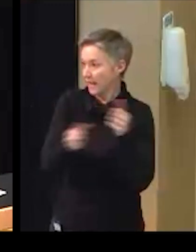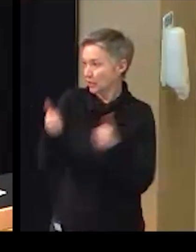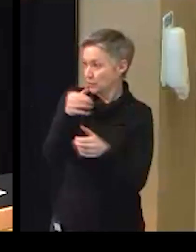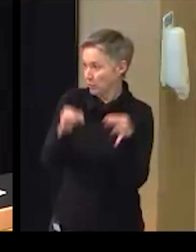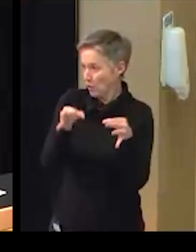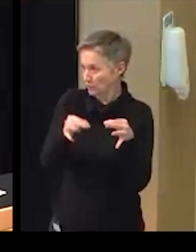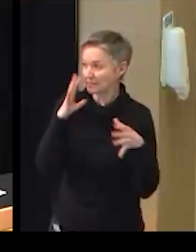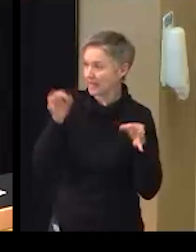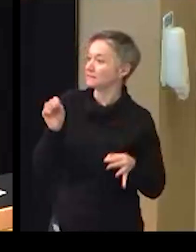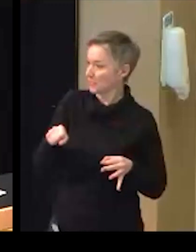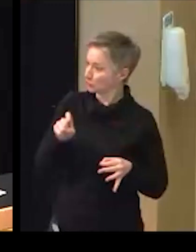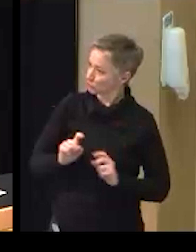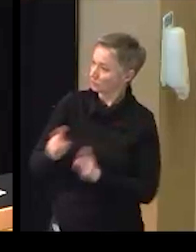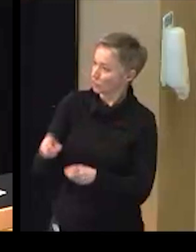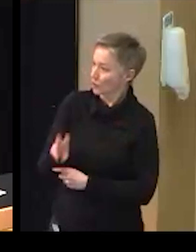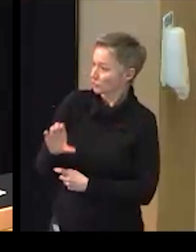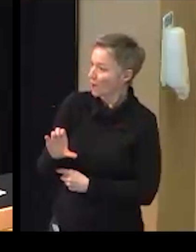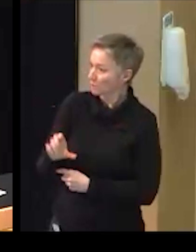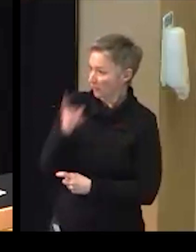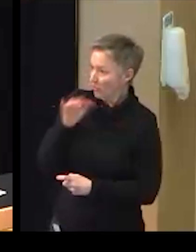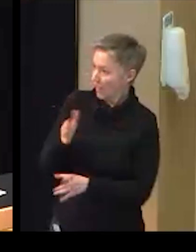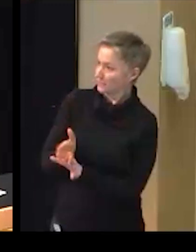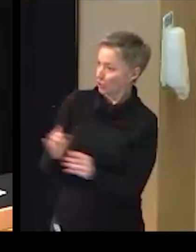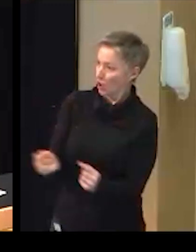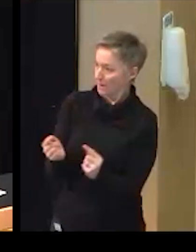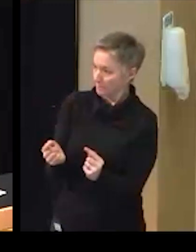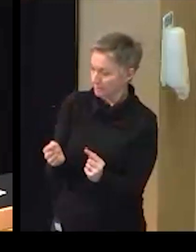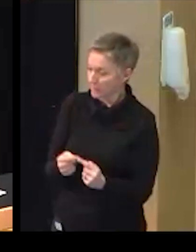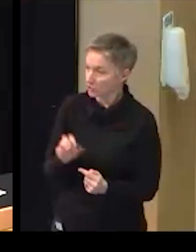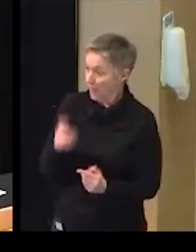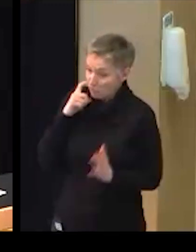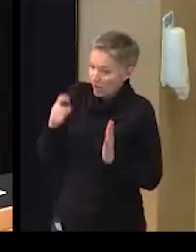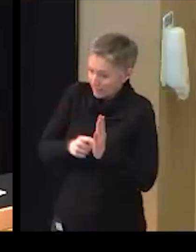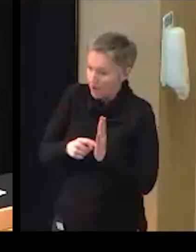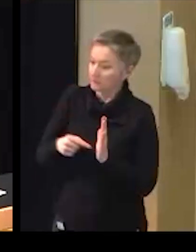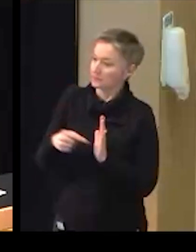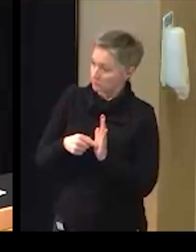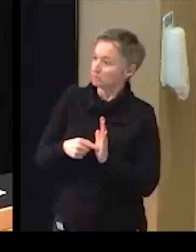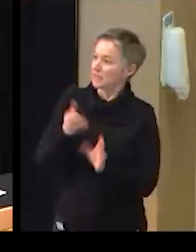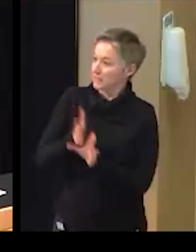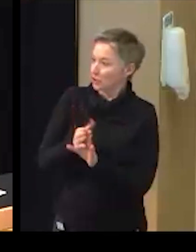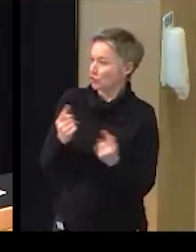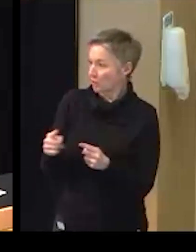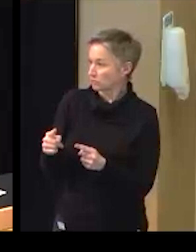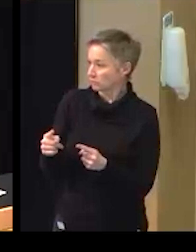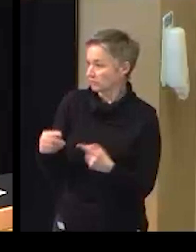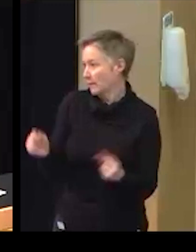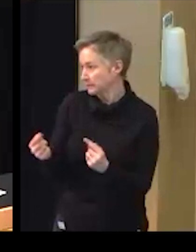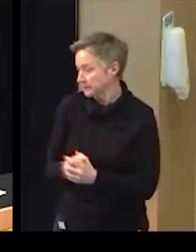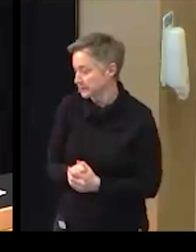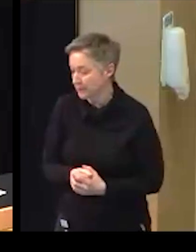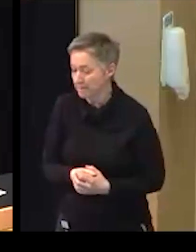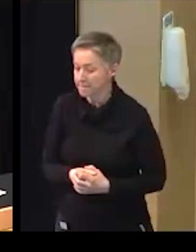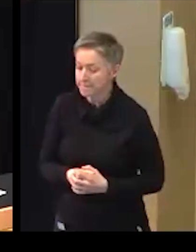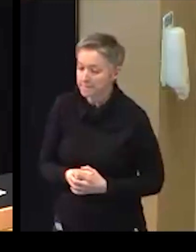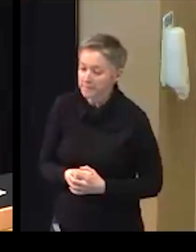that it should be granted under the workers' comp system, a recognition of psychological impact. And I think that it